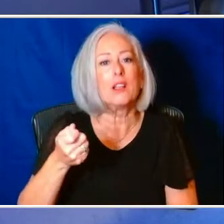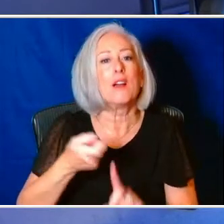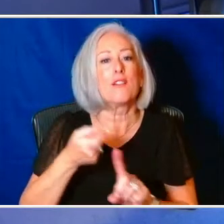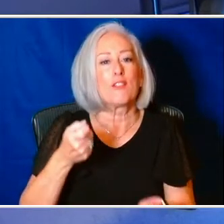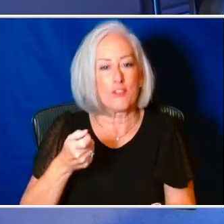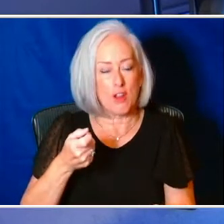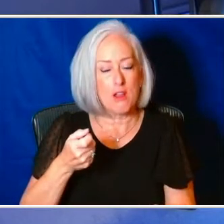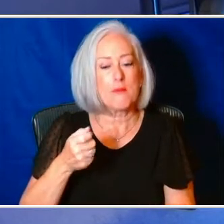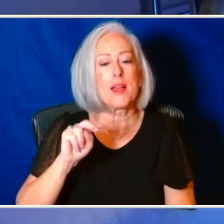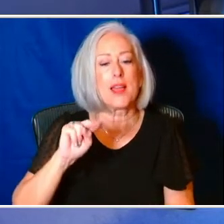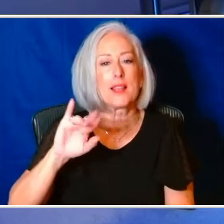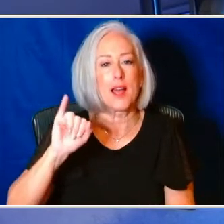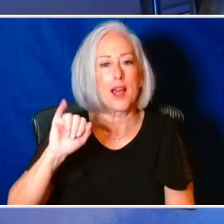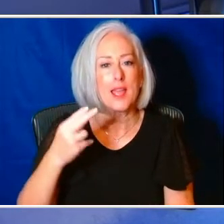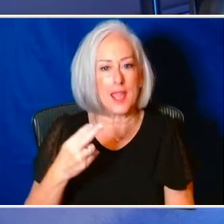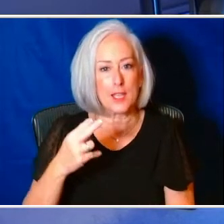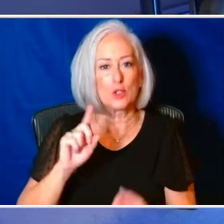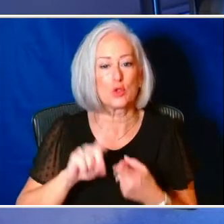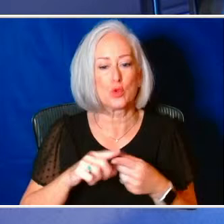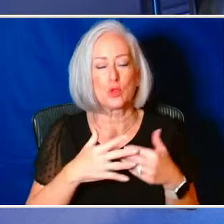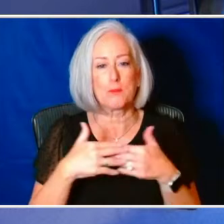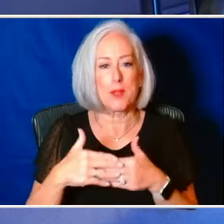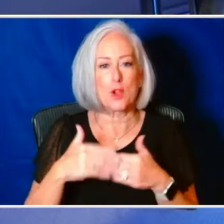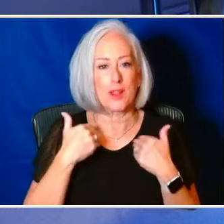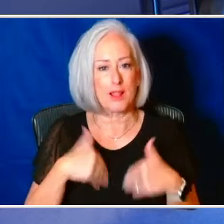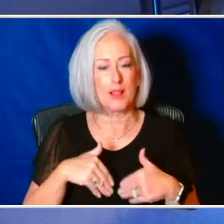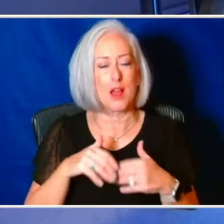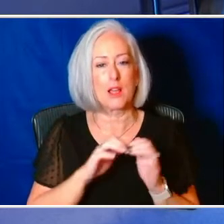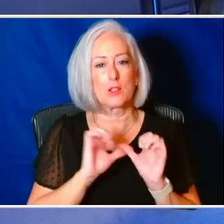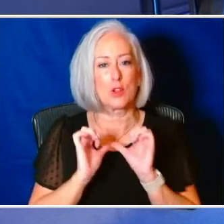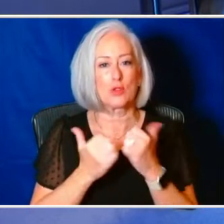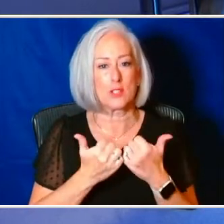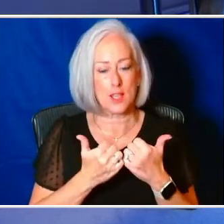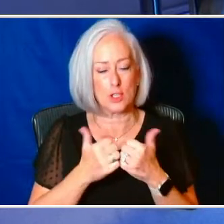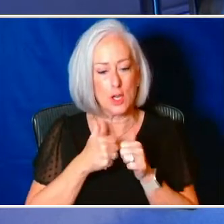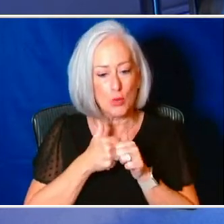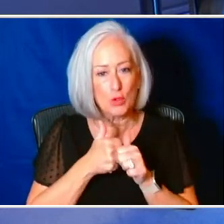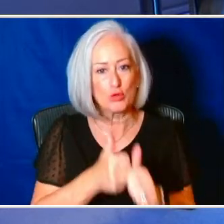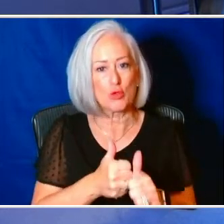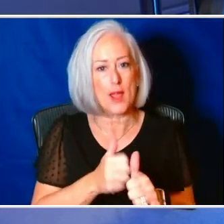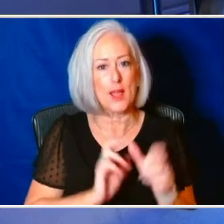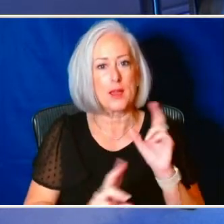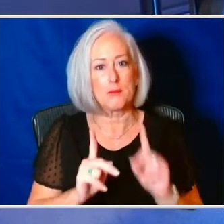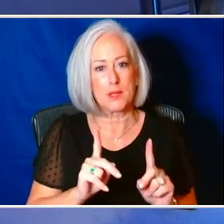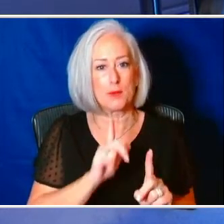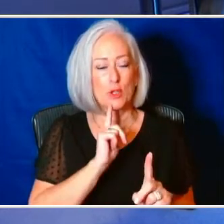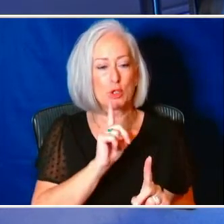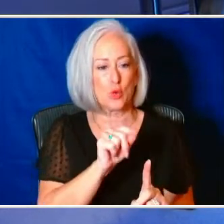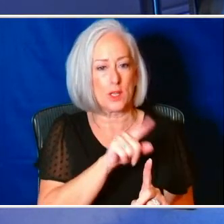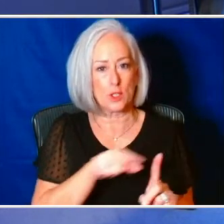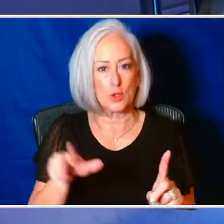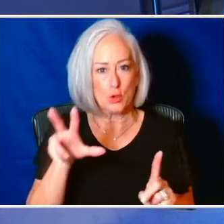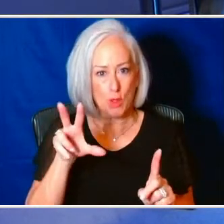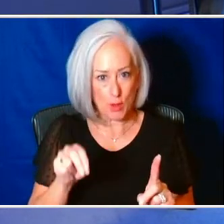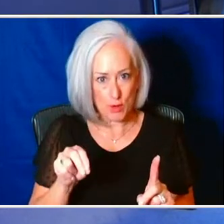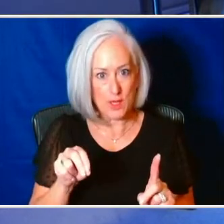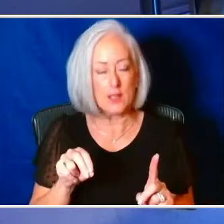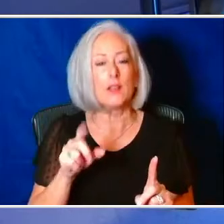track 4,000 people between 25 and 35 years old. Tell us, why are we focusing on the millennial generation? What are you hoping to